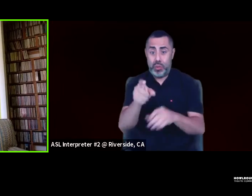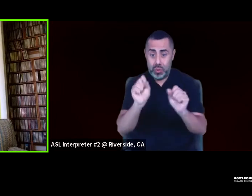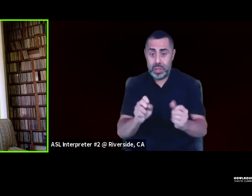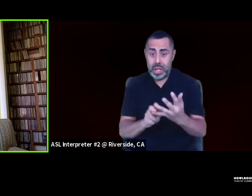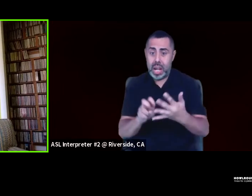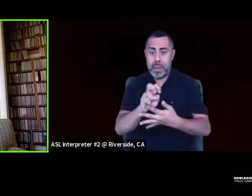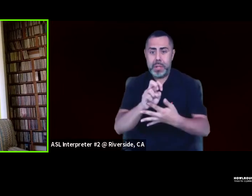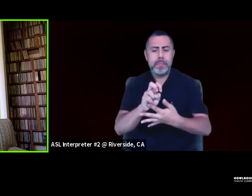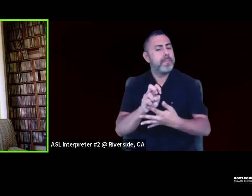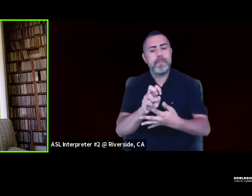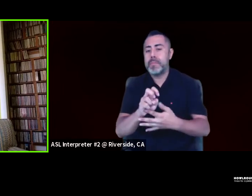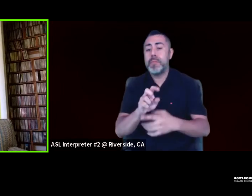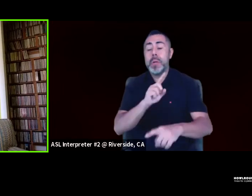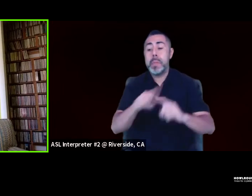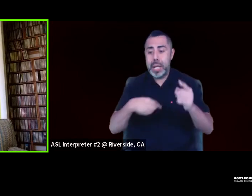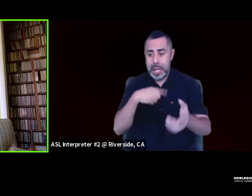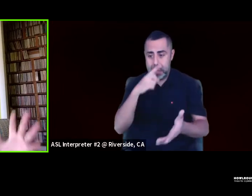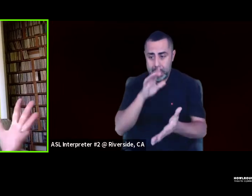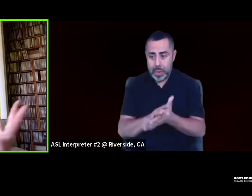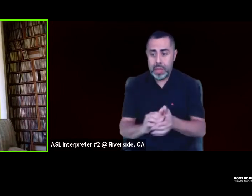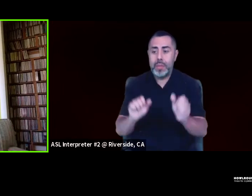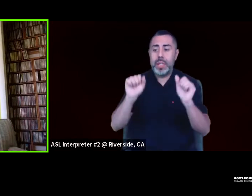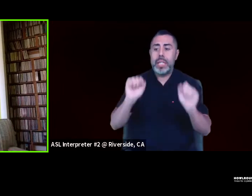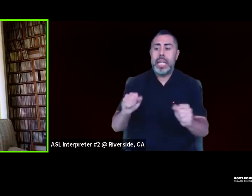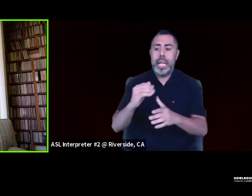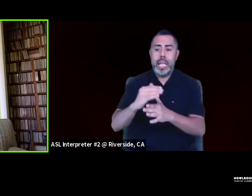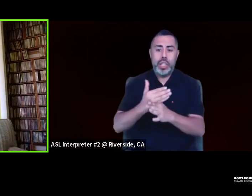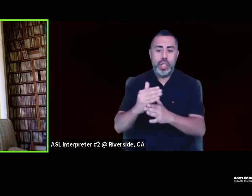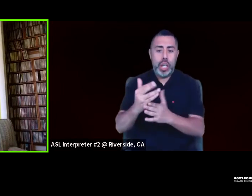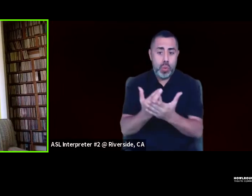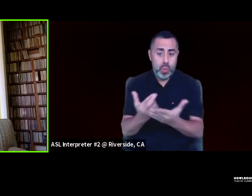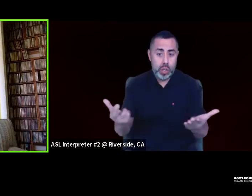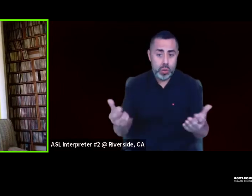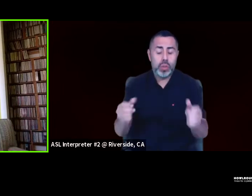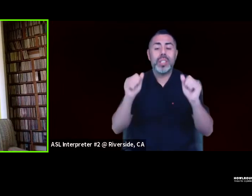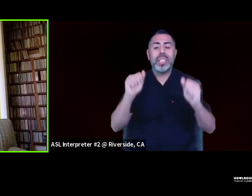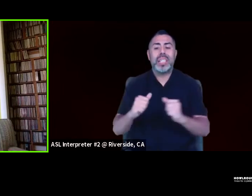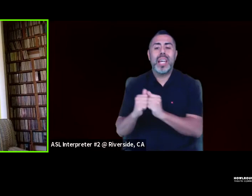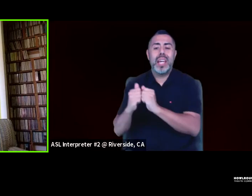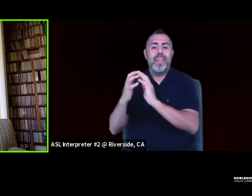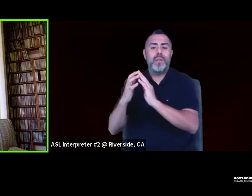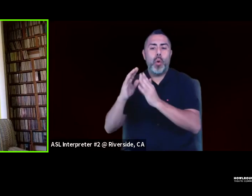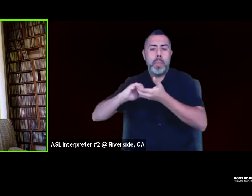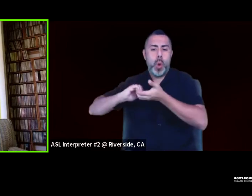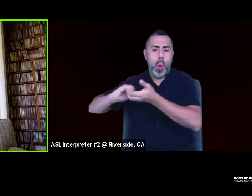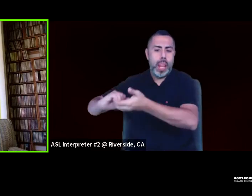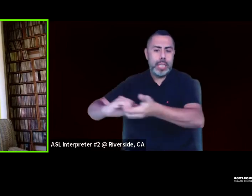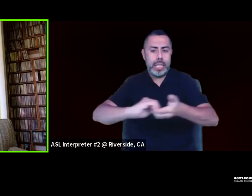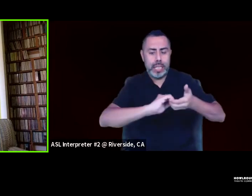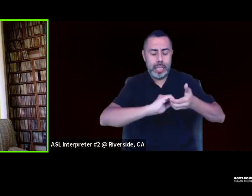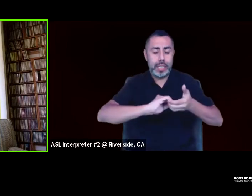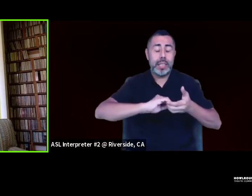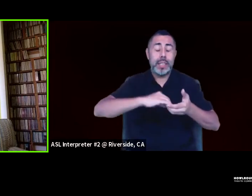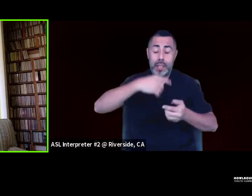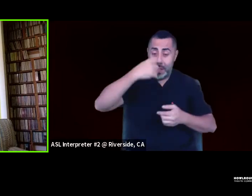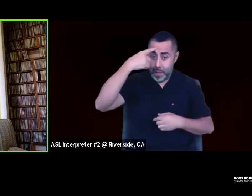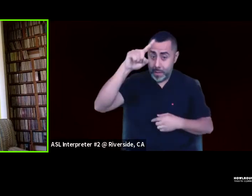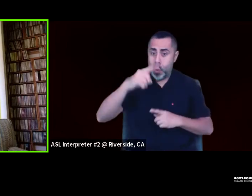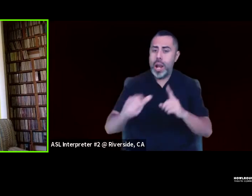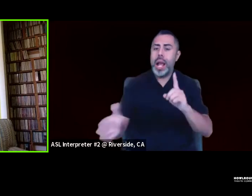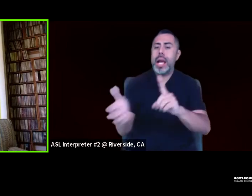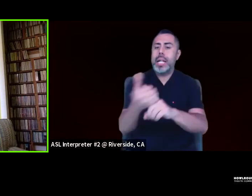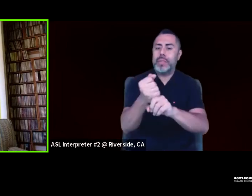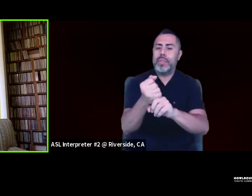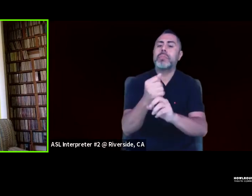can share resources and form coalitions to achieve personal, family,